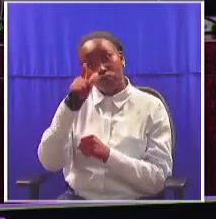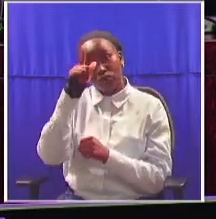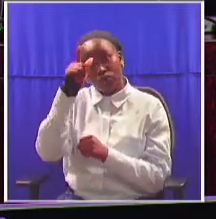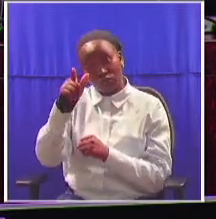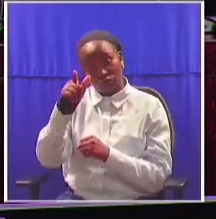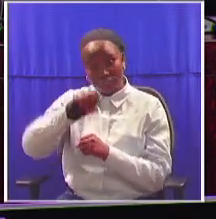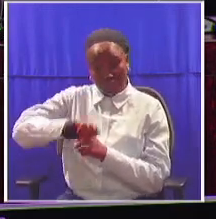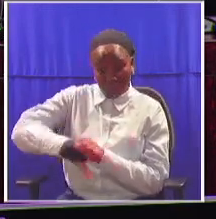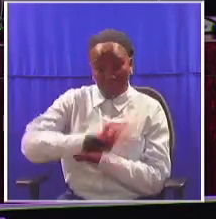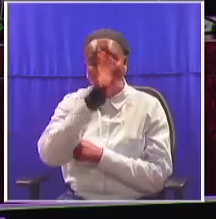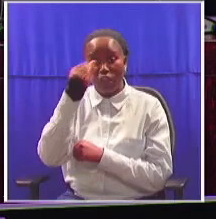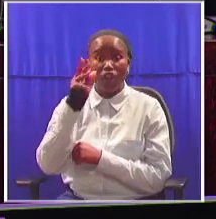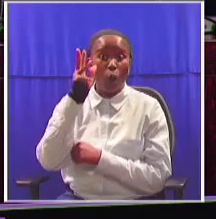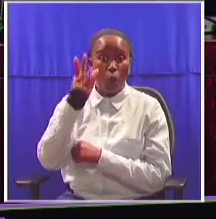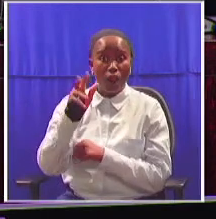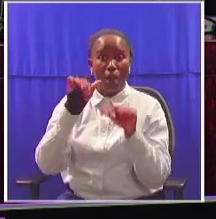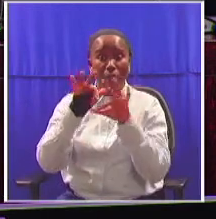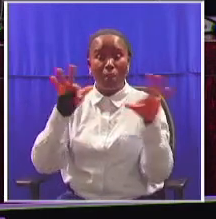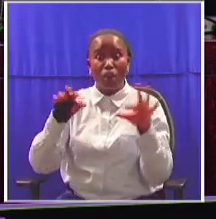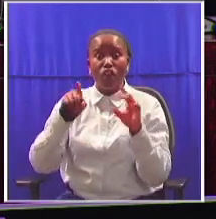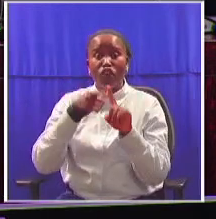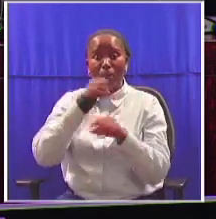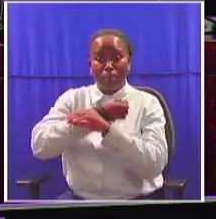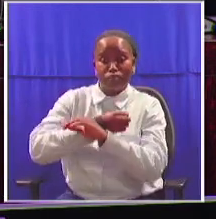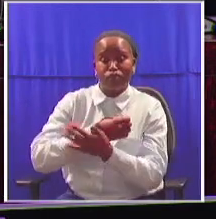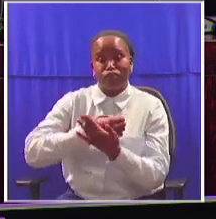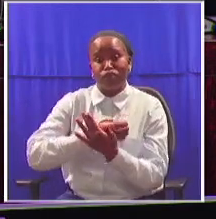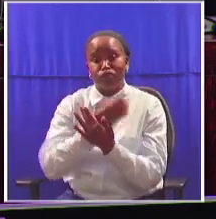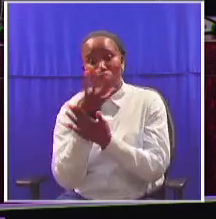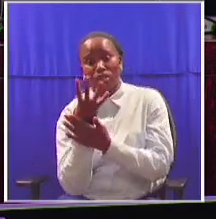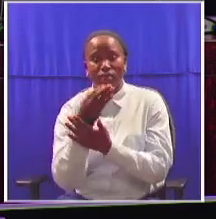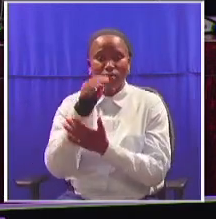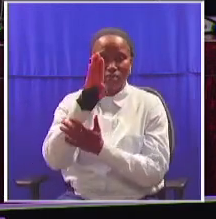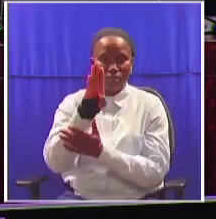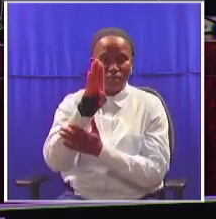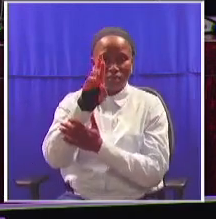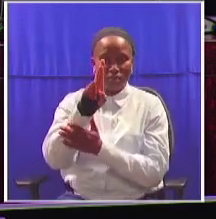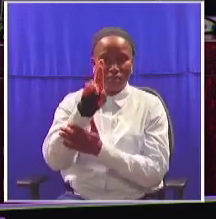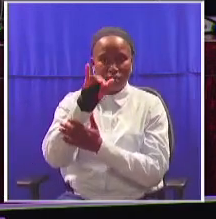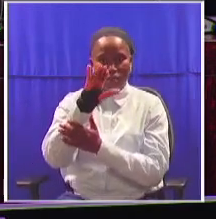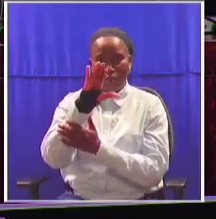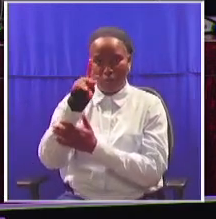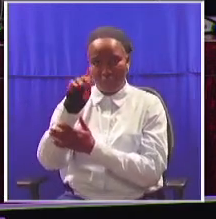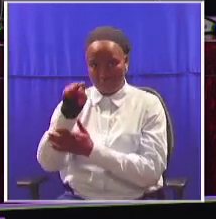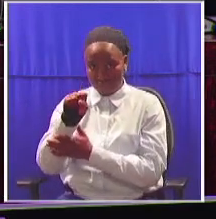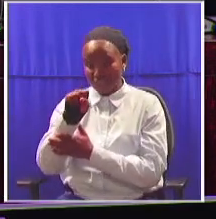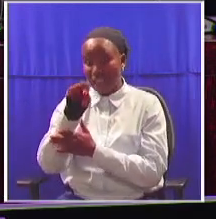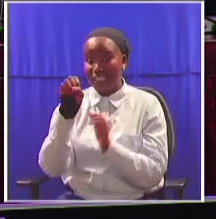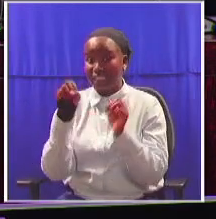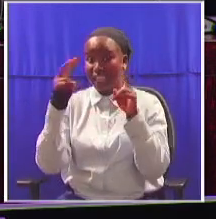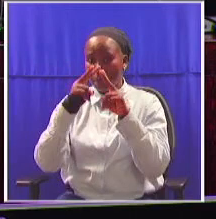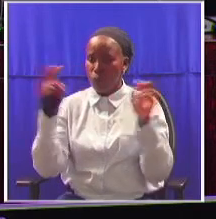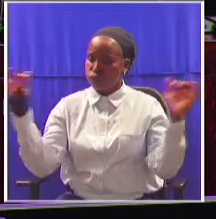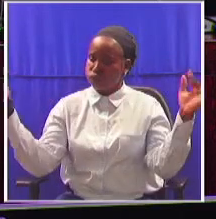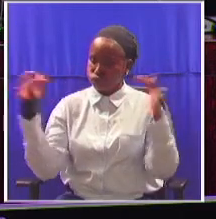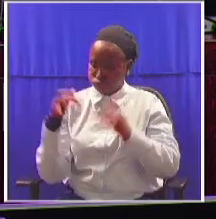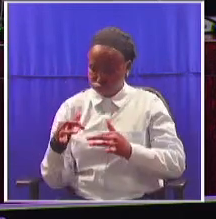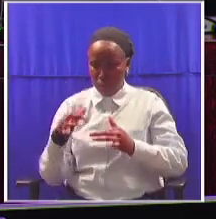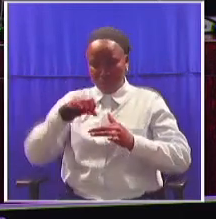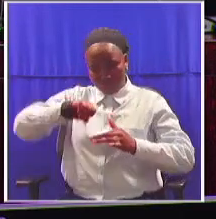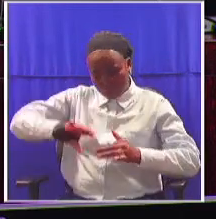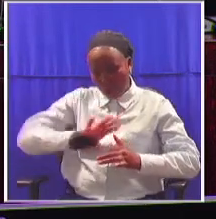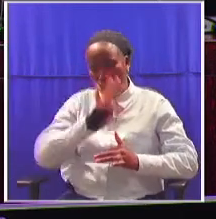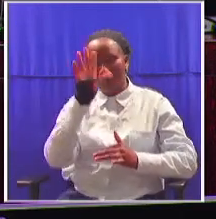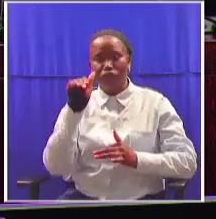Summit. This is an important platform through which to advance our developmental objectives as